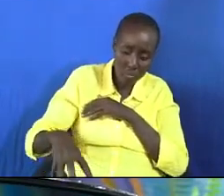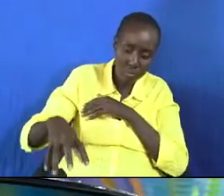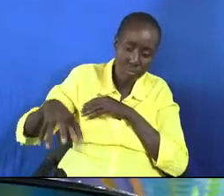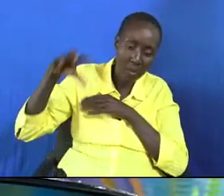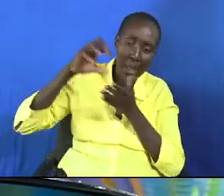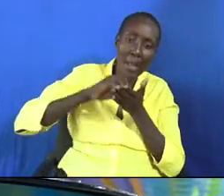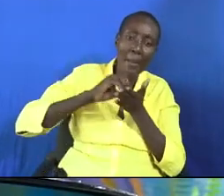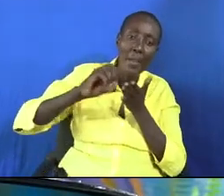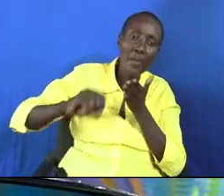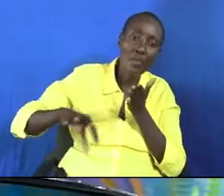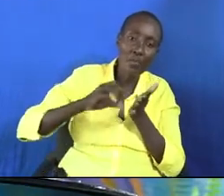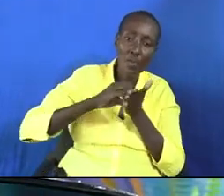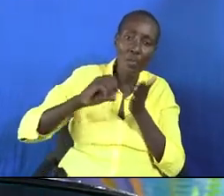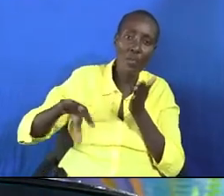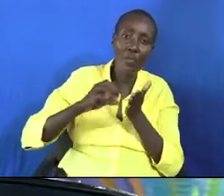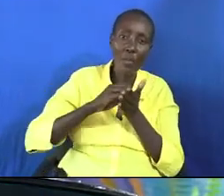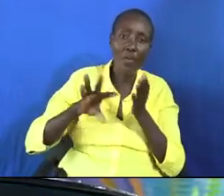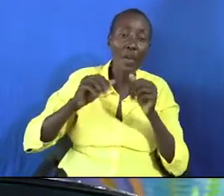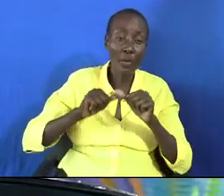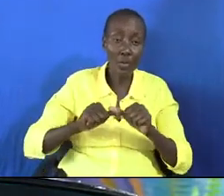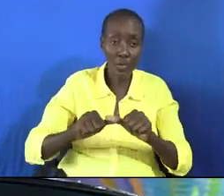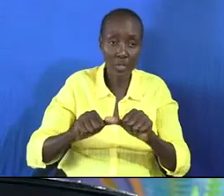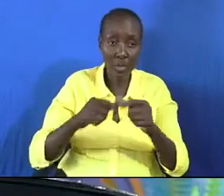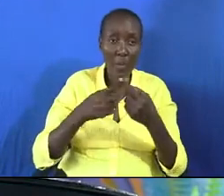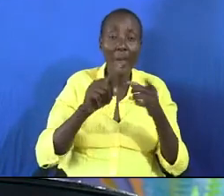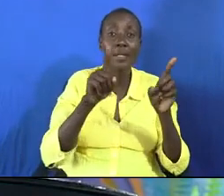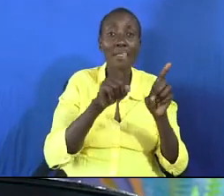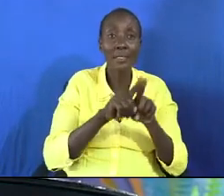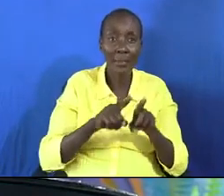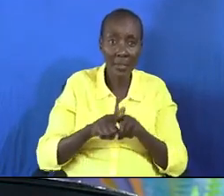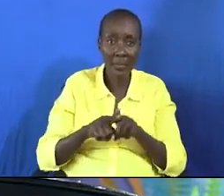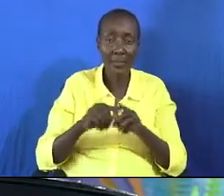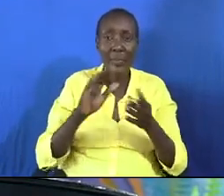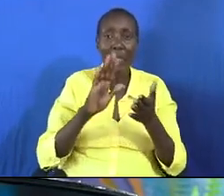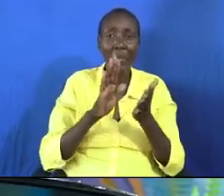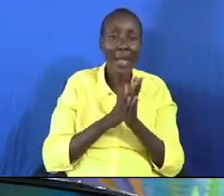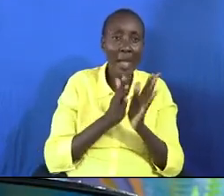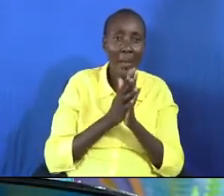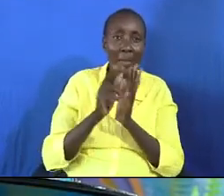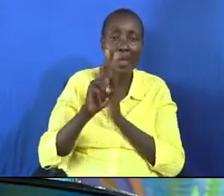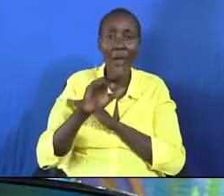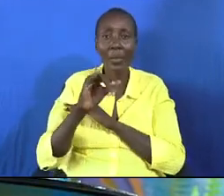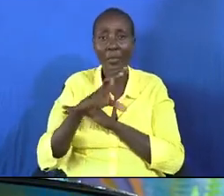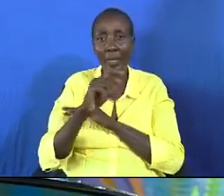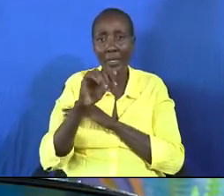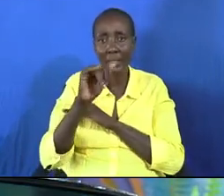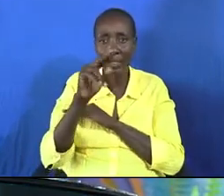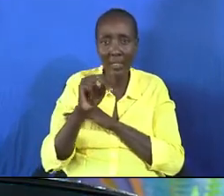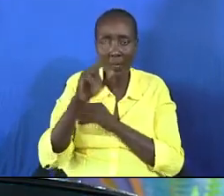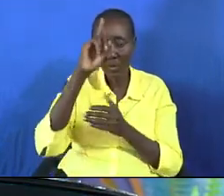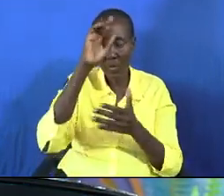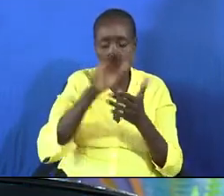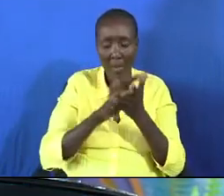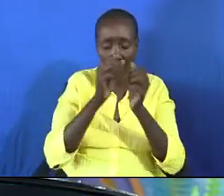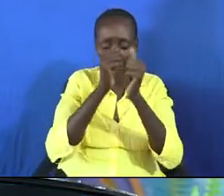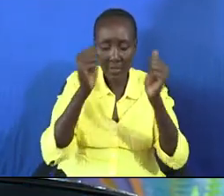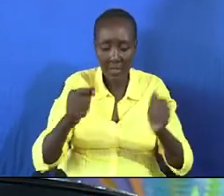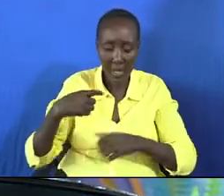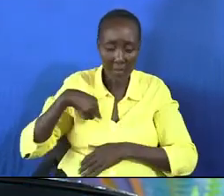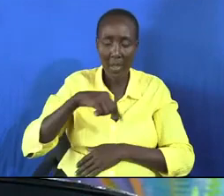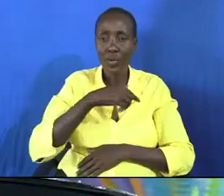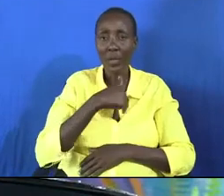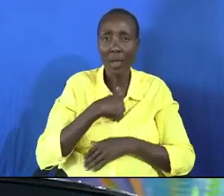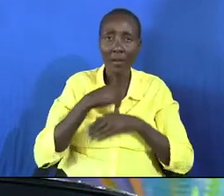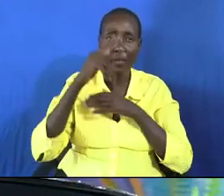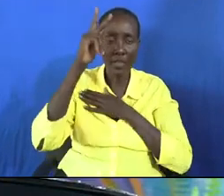still detoxing. And I still find that I still become a victim to the belief systems that we have, the